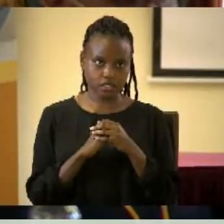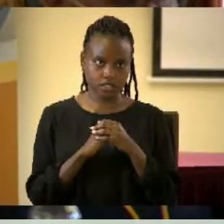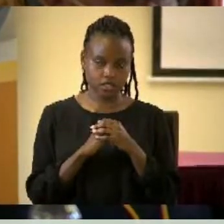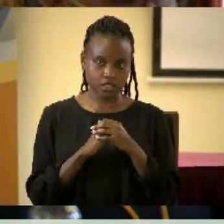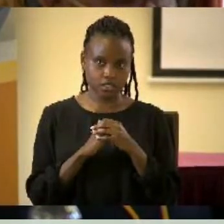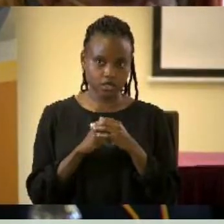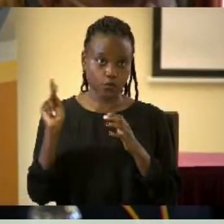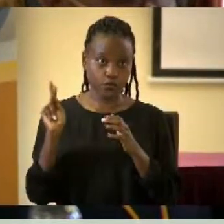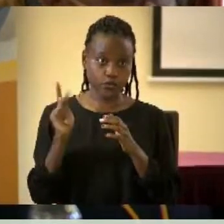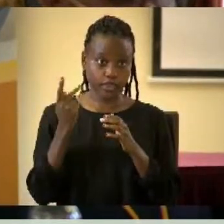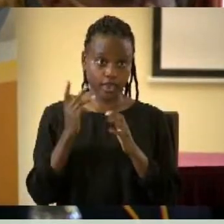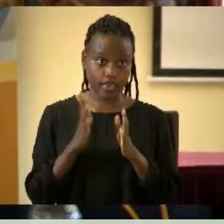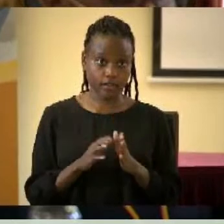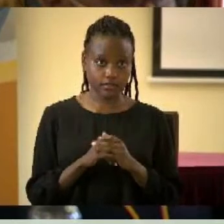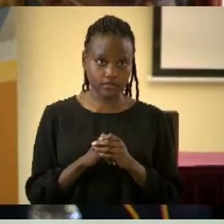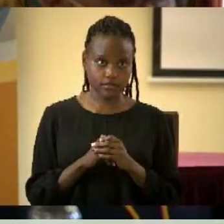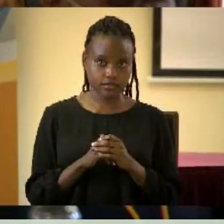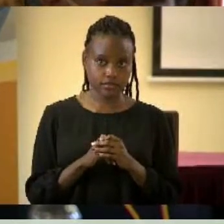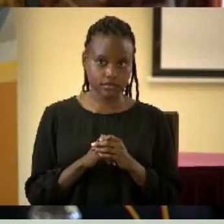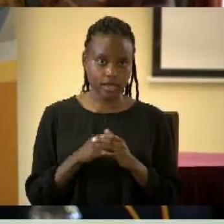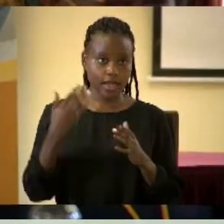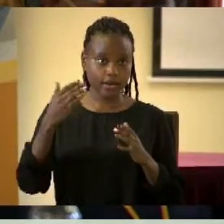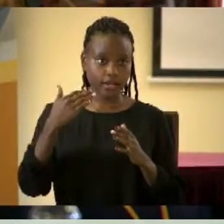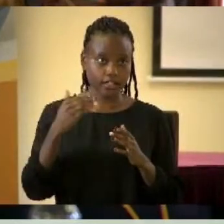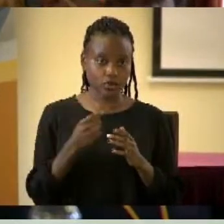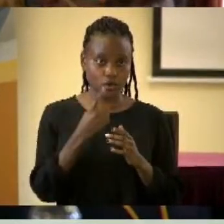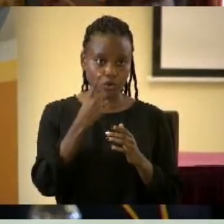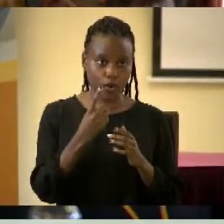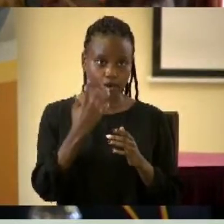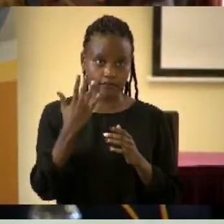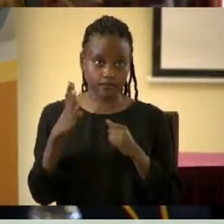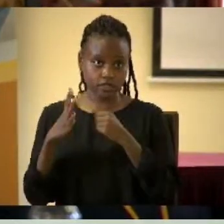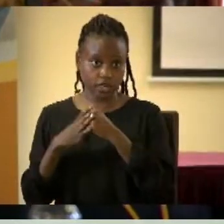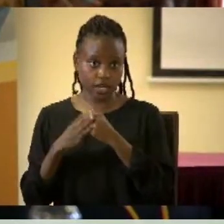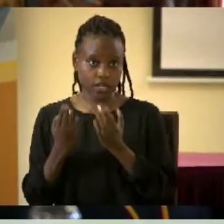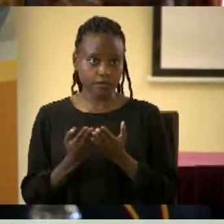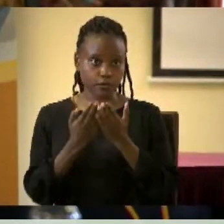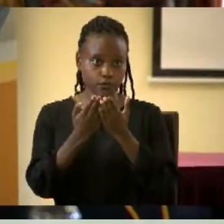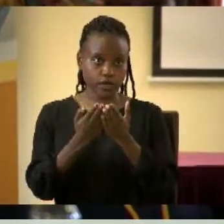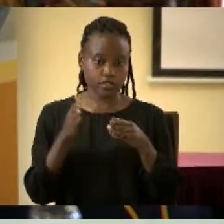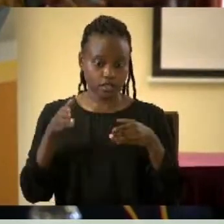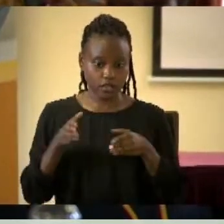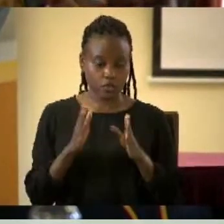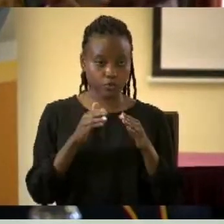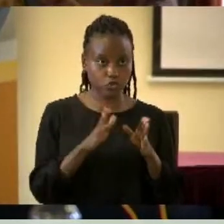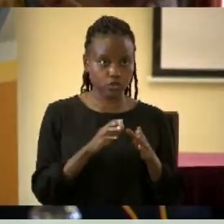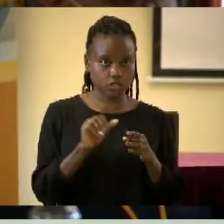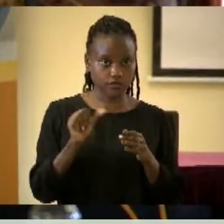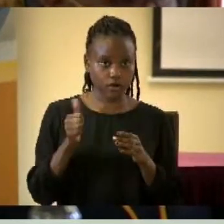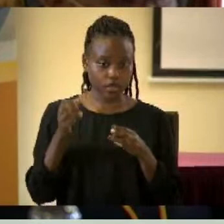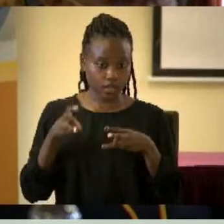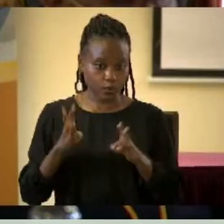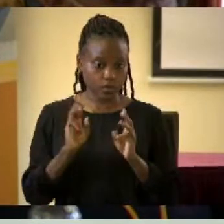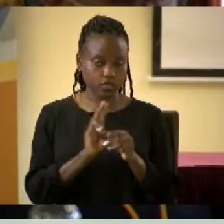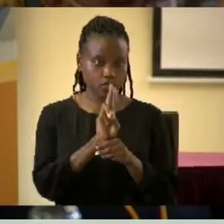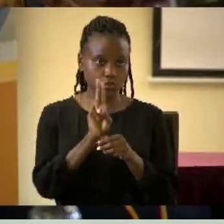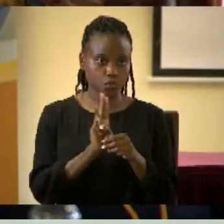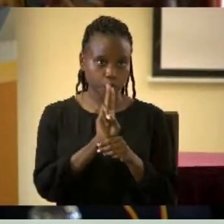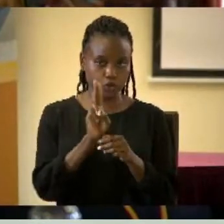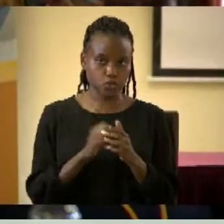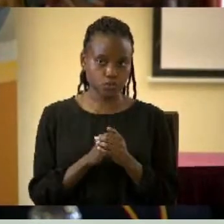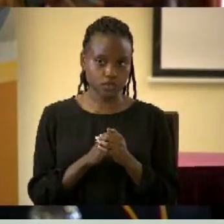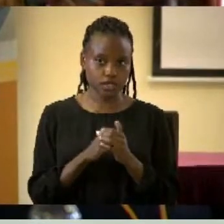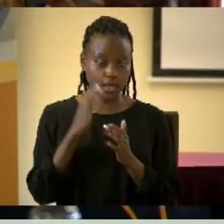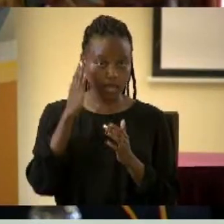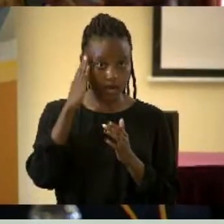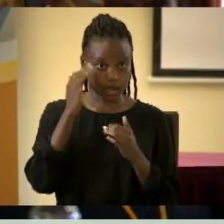of Kenyans. And Article 159 provides that opportunity for other mechanisms to be used. And I know